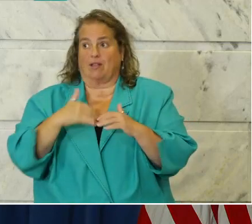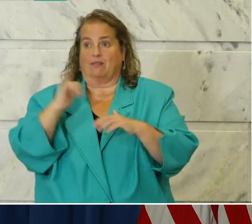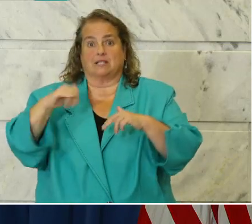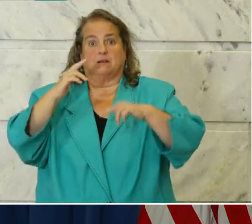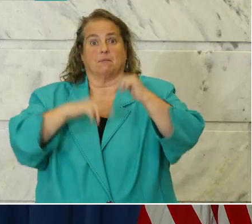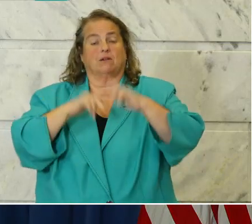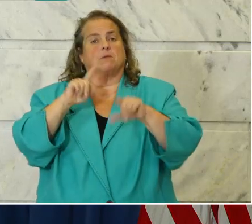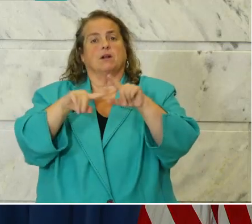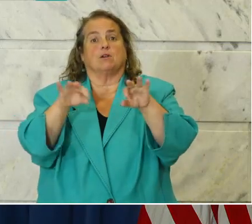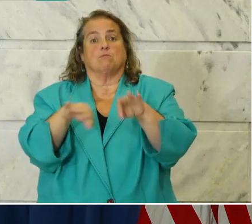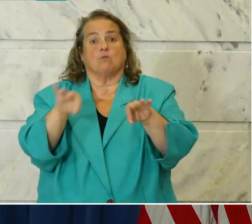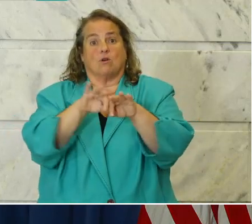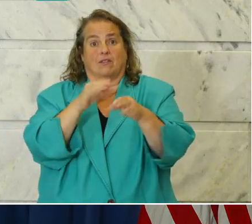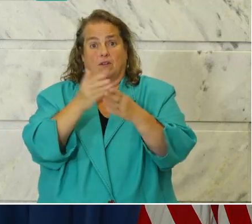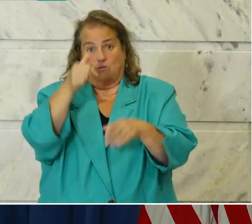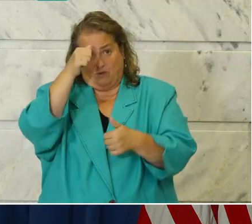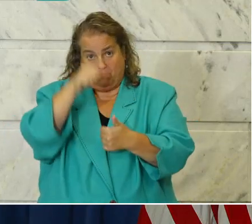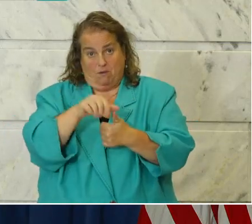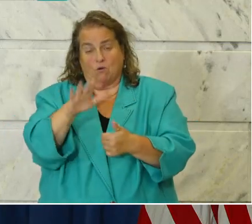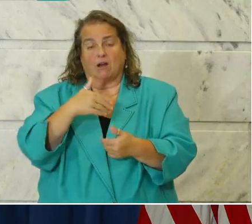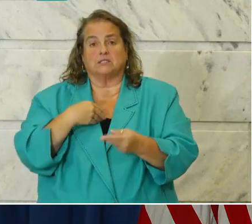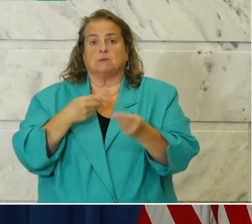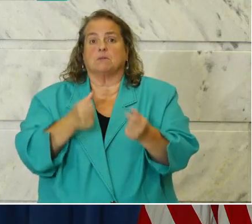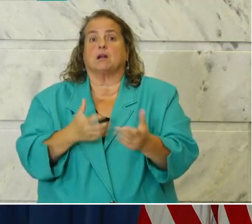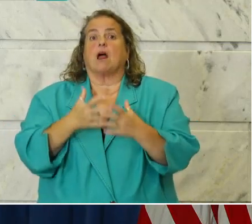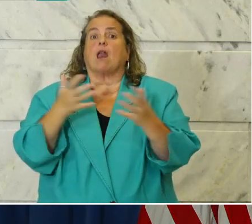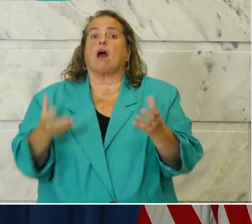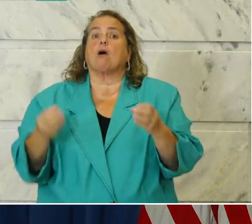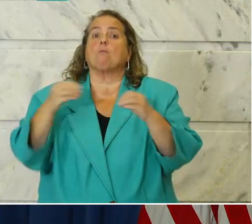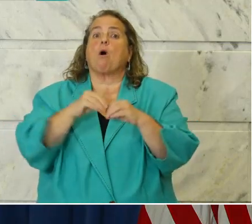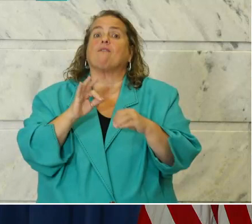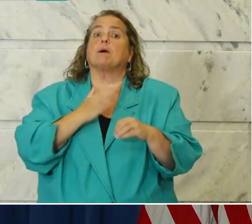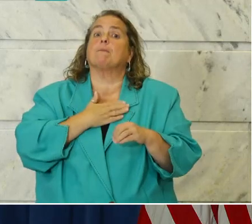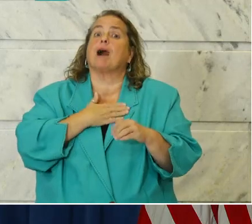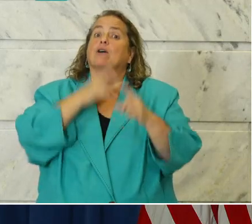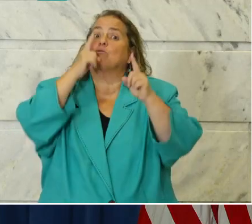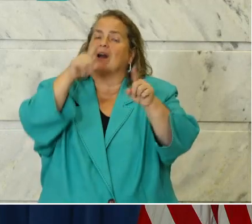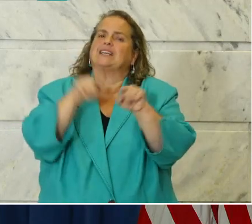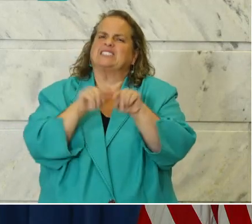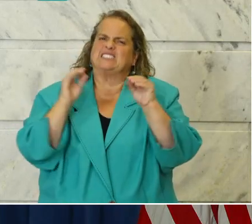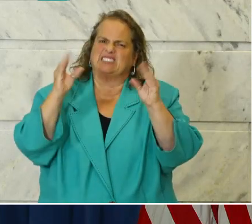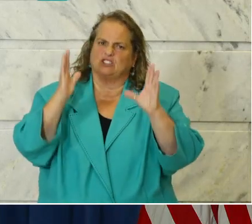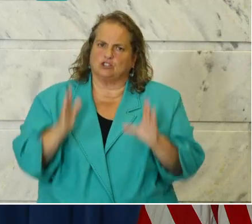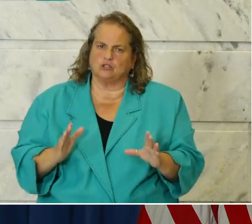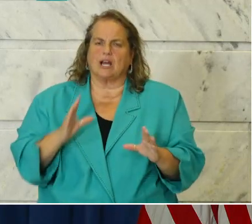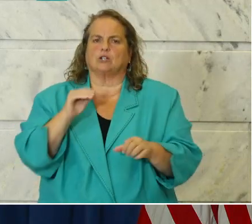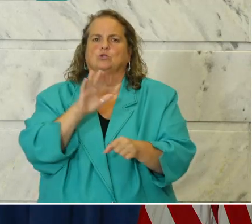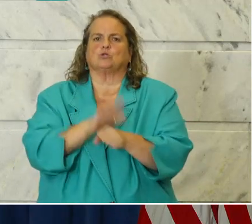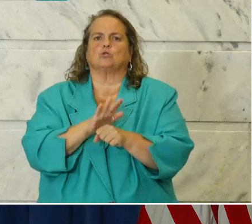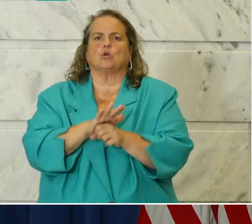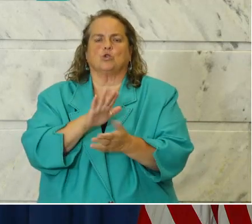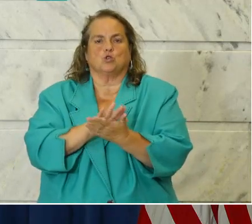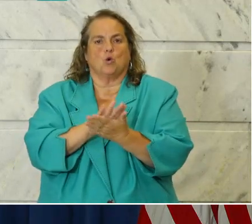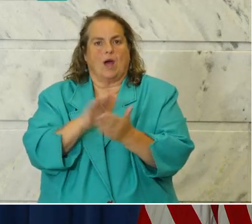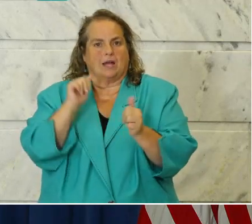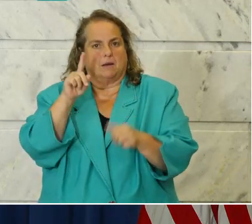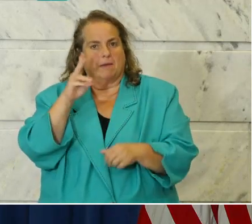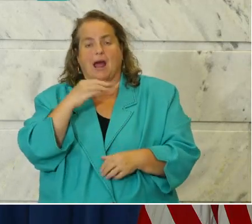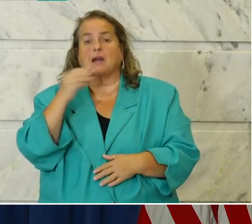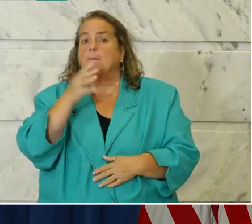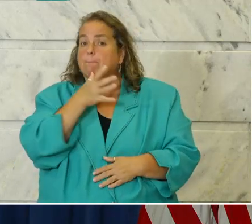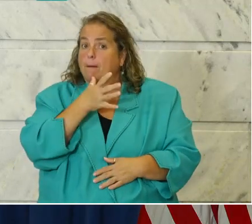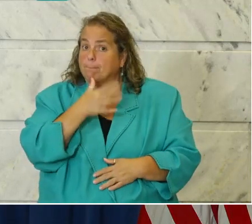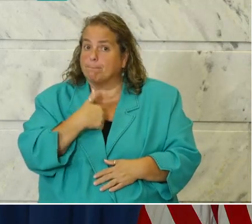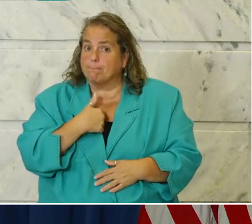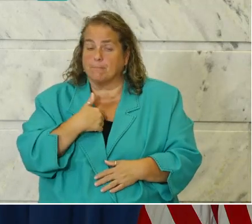But the important thing to remember is that I've spent much more of my career as a teacher and as a school administrator and as a mom. And so the